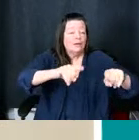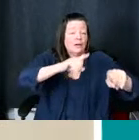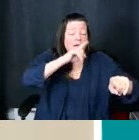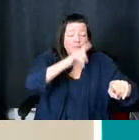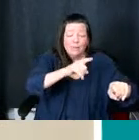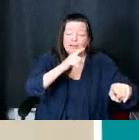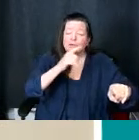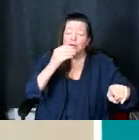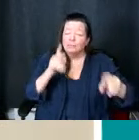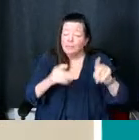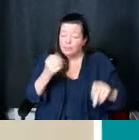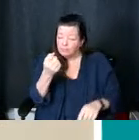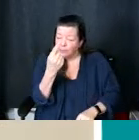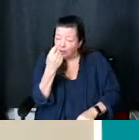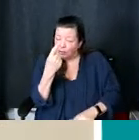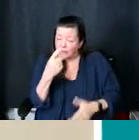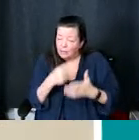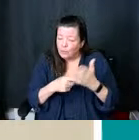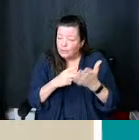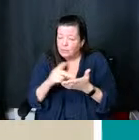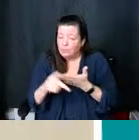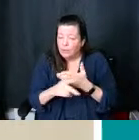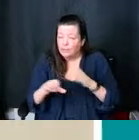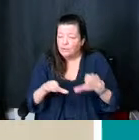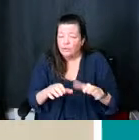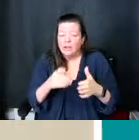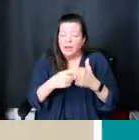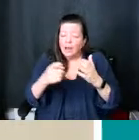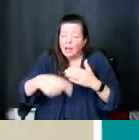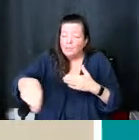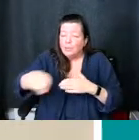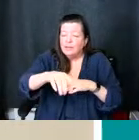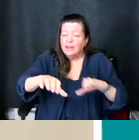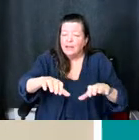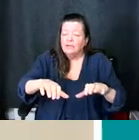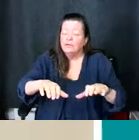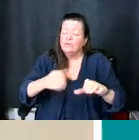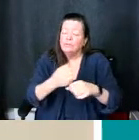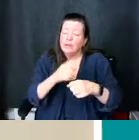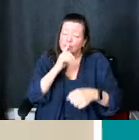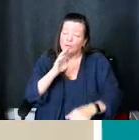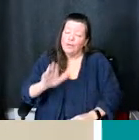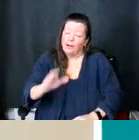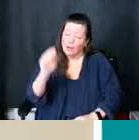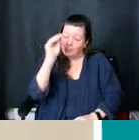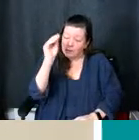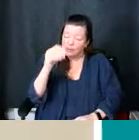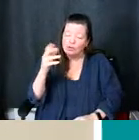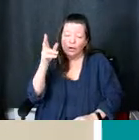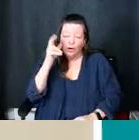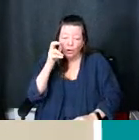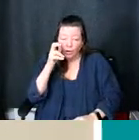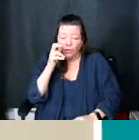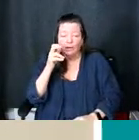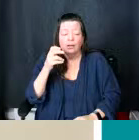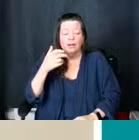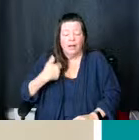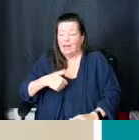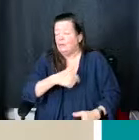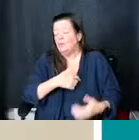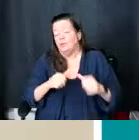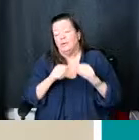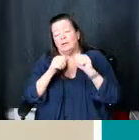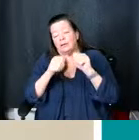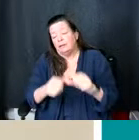program's doing and what they can do to ensure their voice is heard as we continue to move forward, that engagement will still continue to